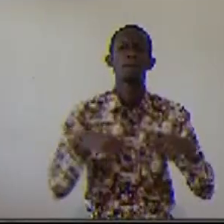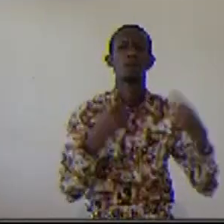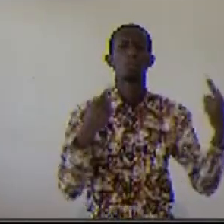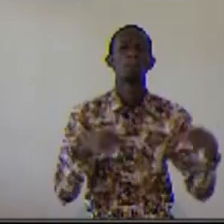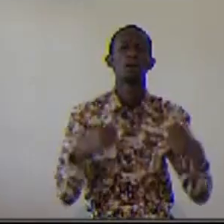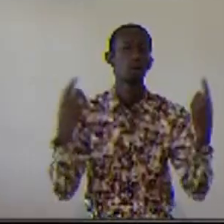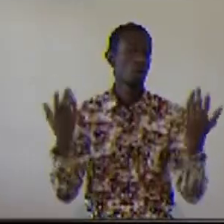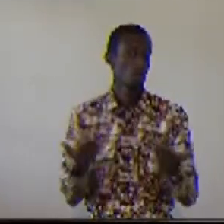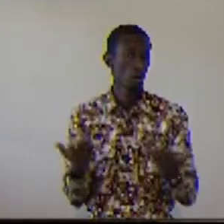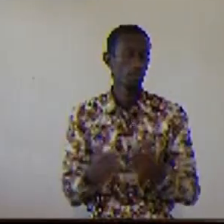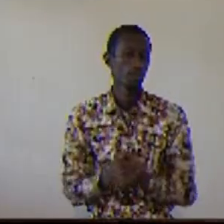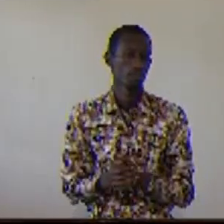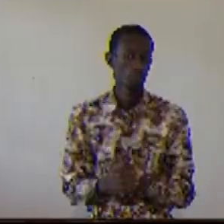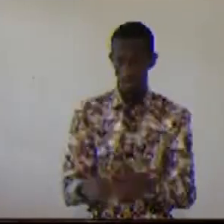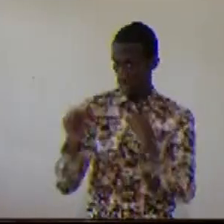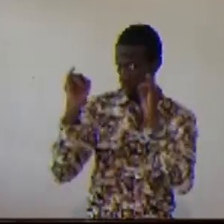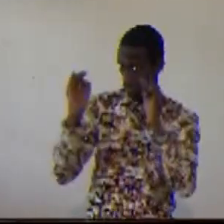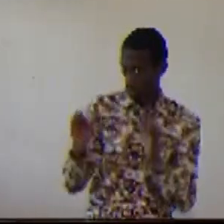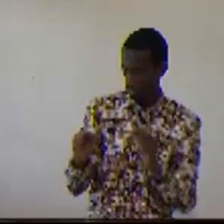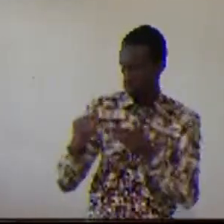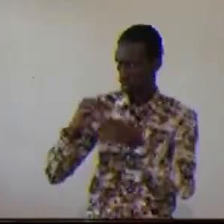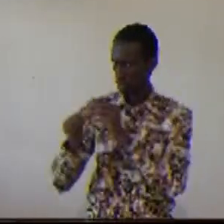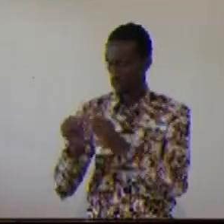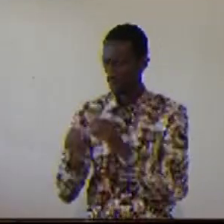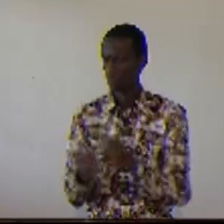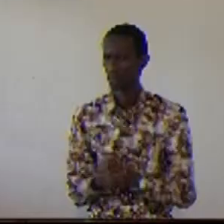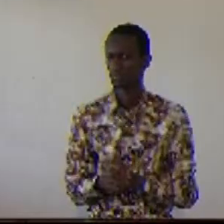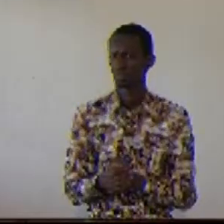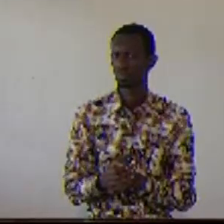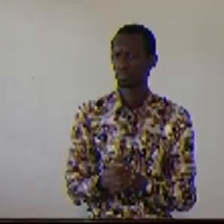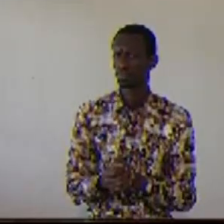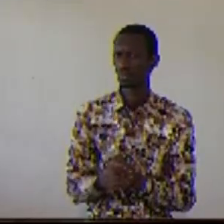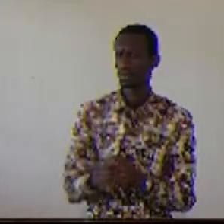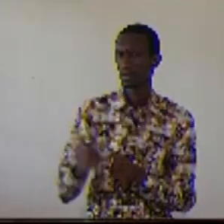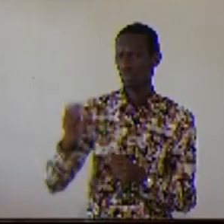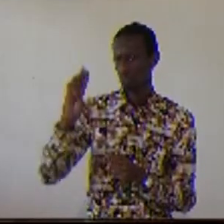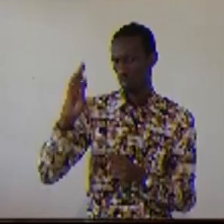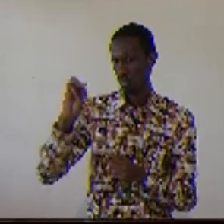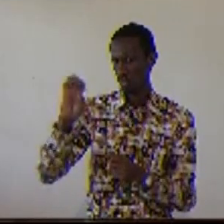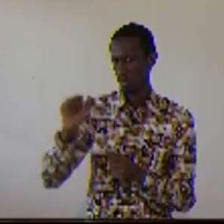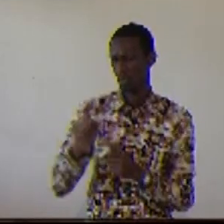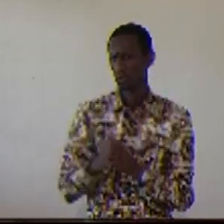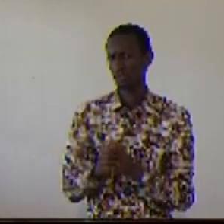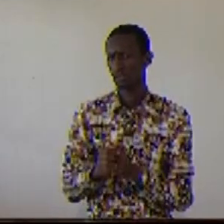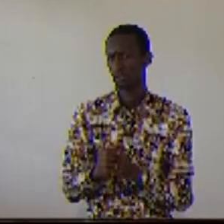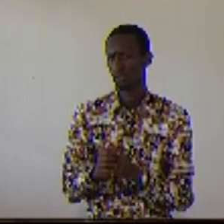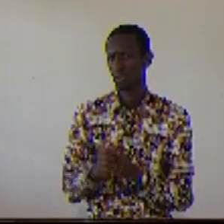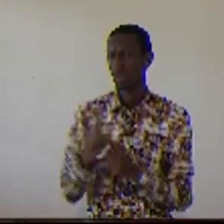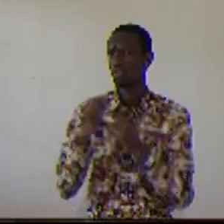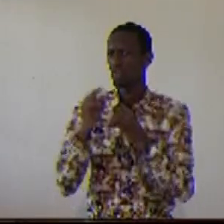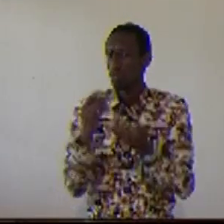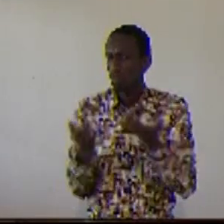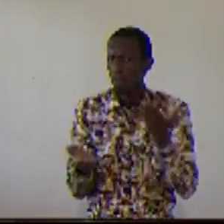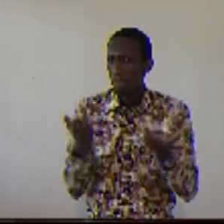if the number, that means the oxygen in the air compared to the oxygen in the, which is